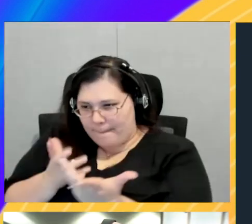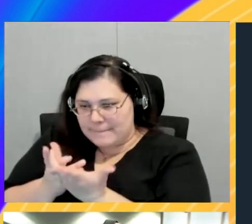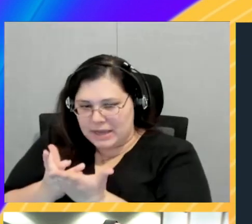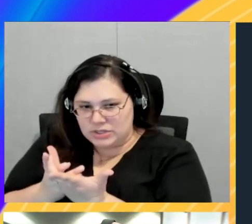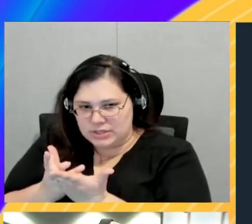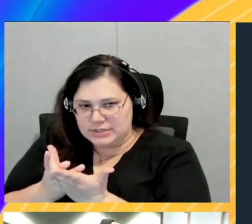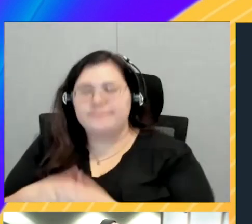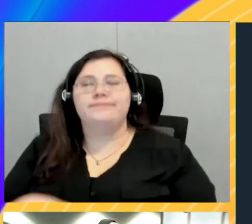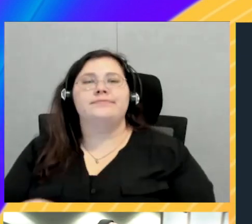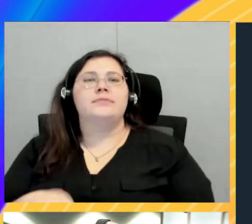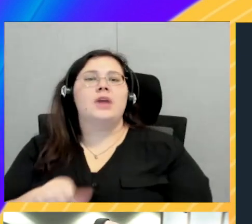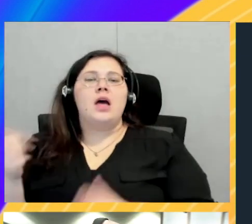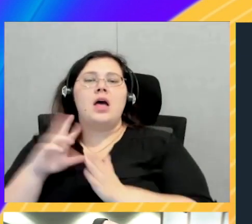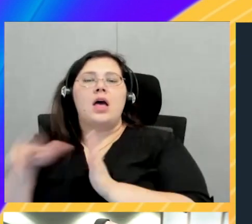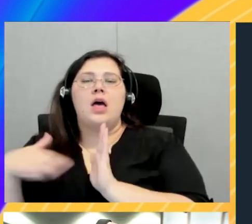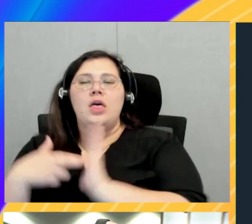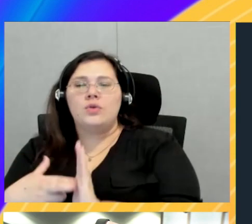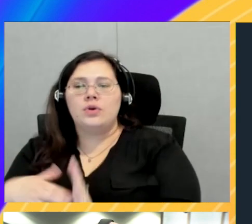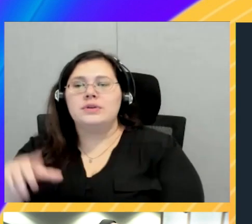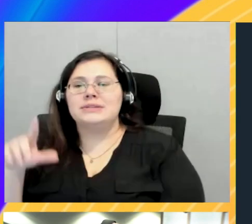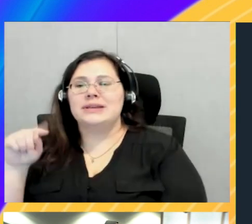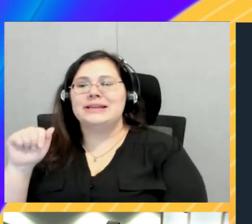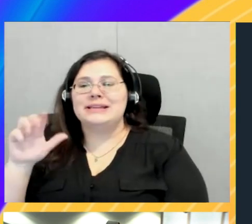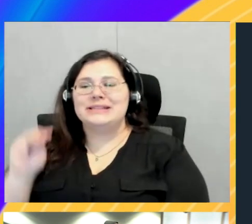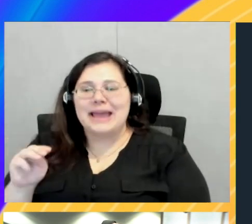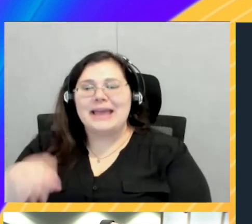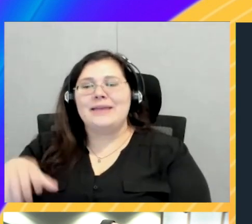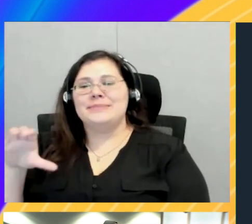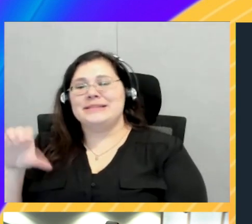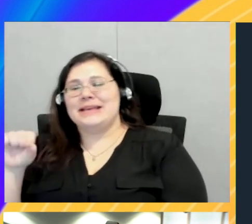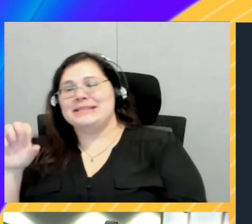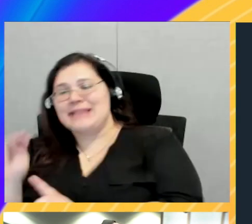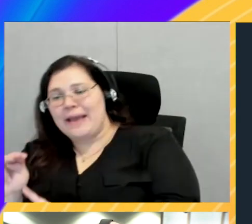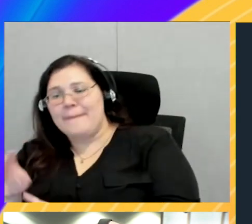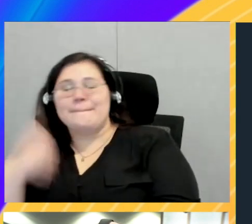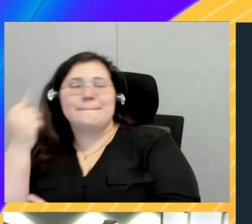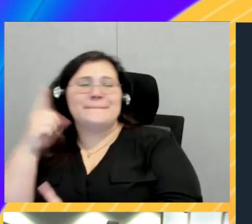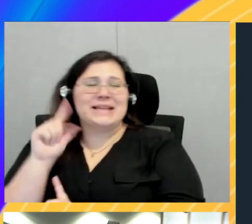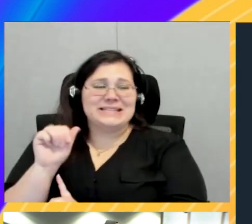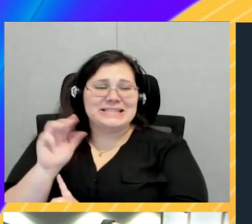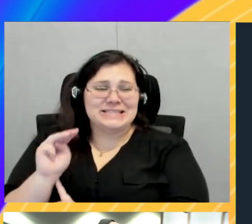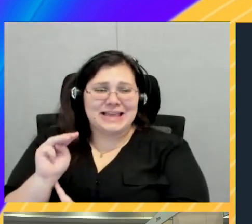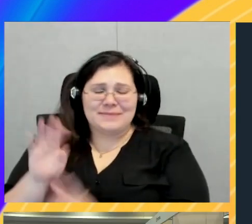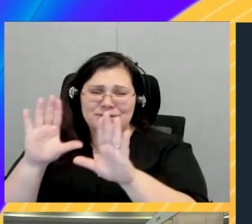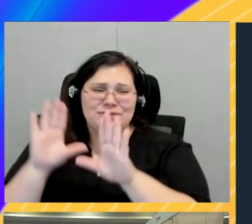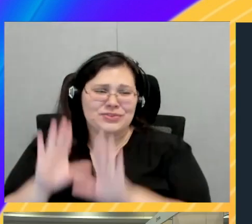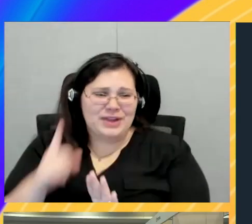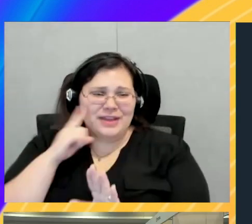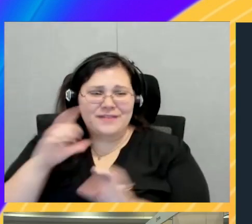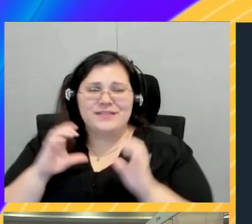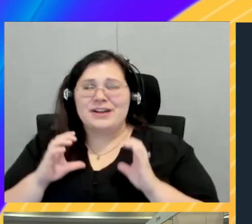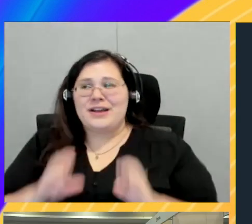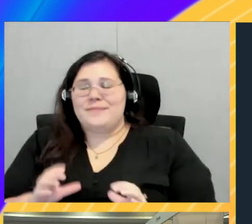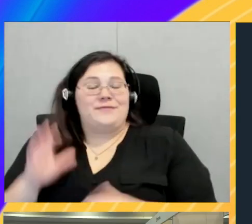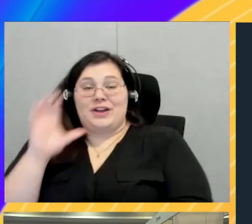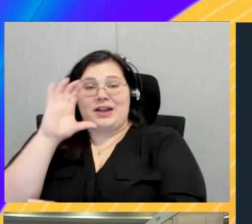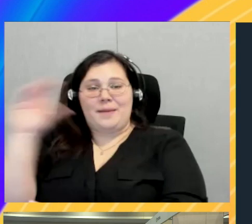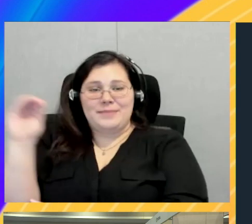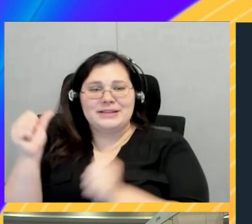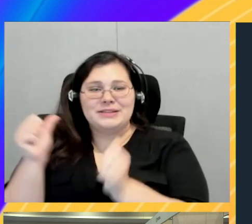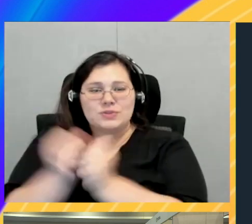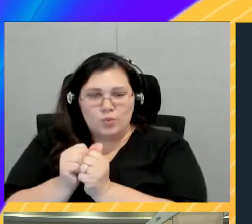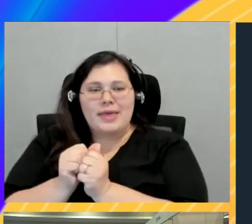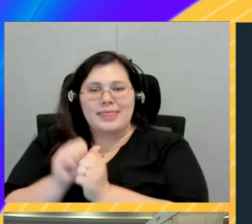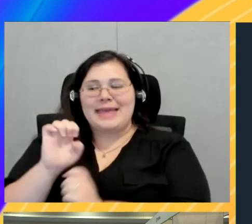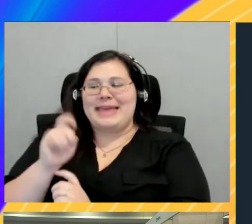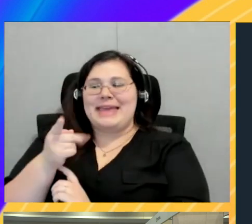start getting more specialized. TAMs are phenomenal for companies that have enterprise support, because they start becoming the center point of managing